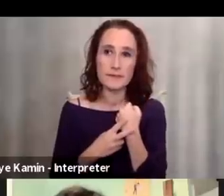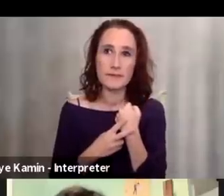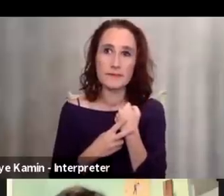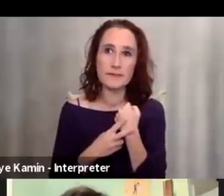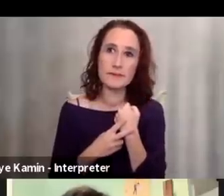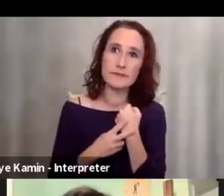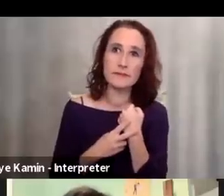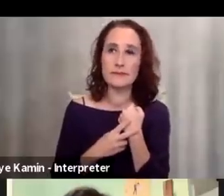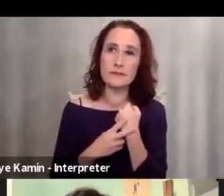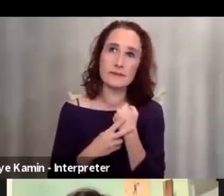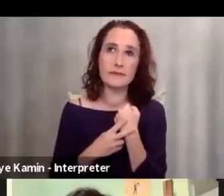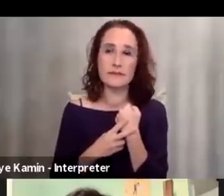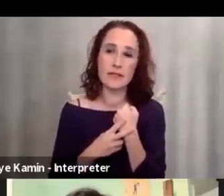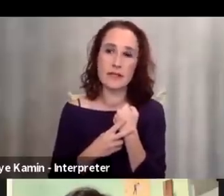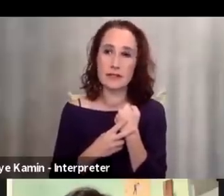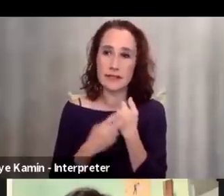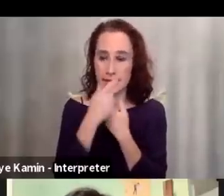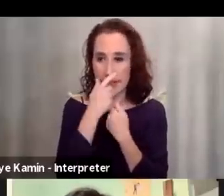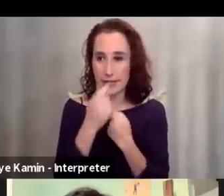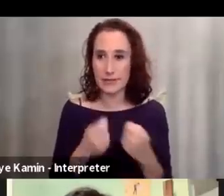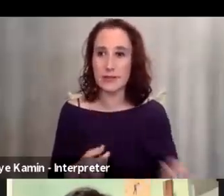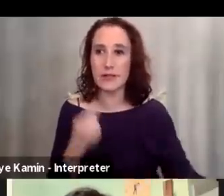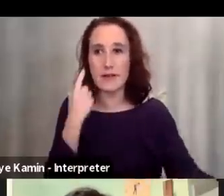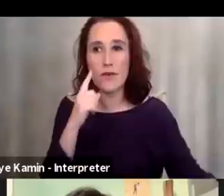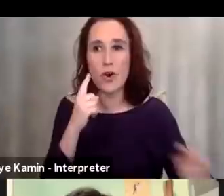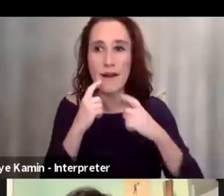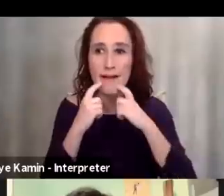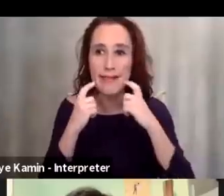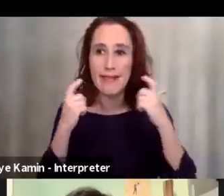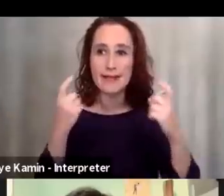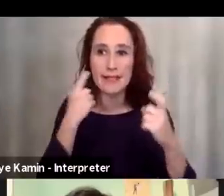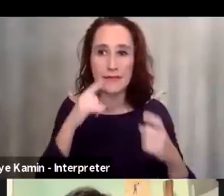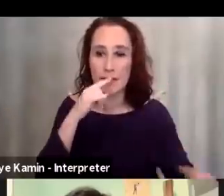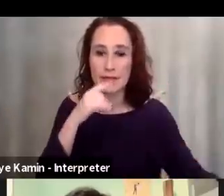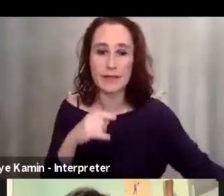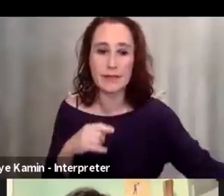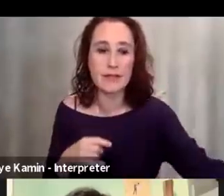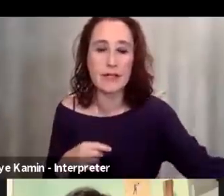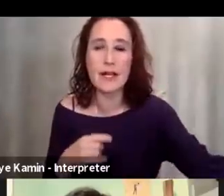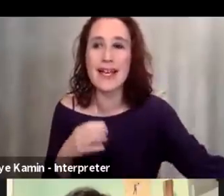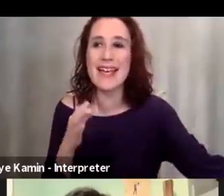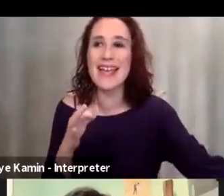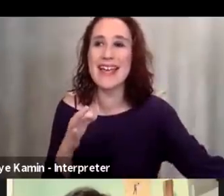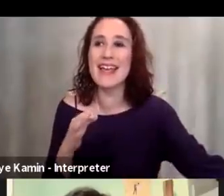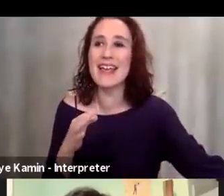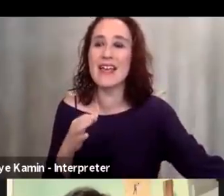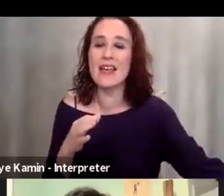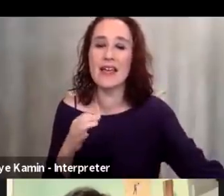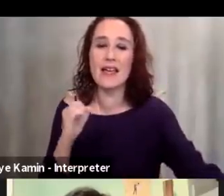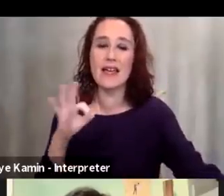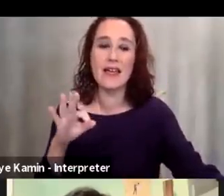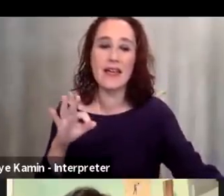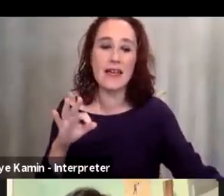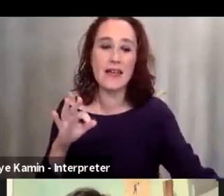a lot of interest in classics for kids that have